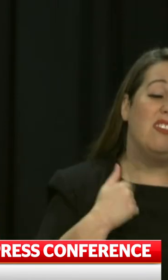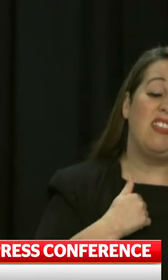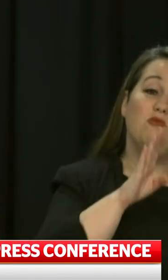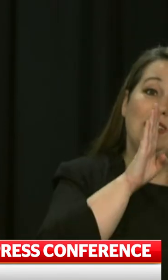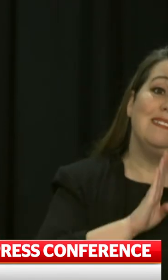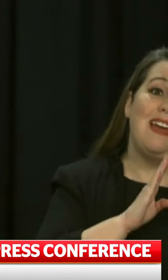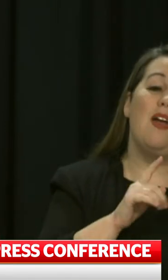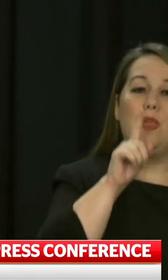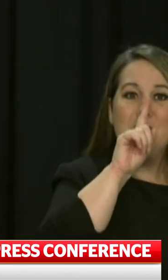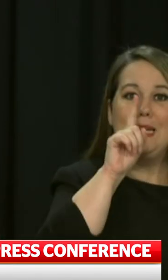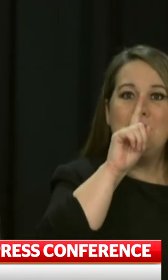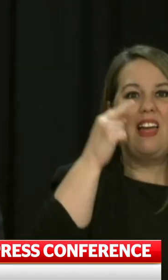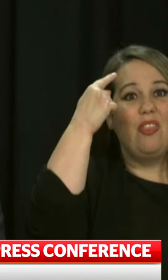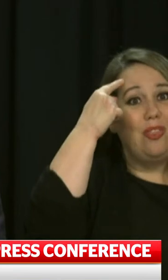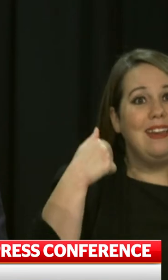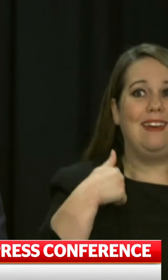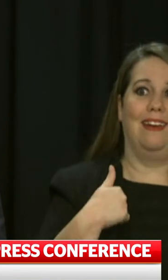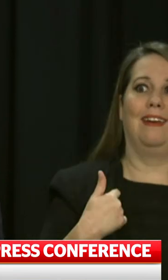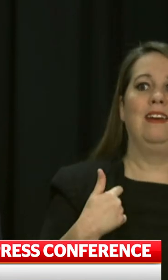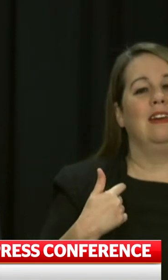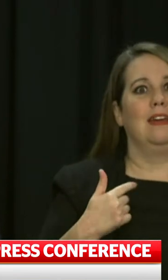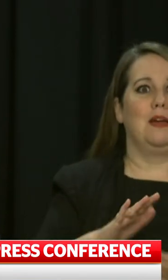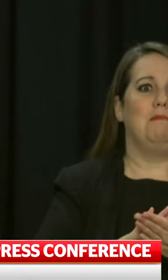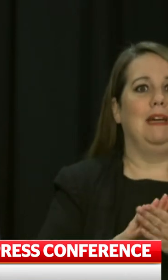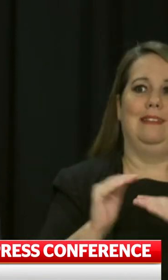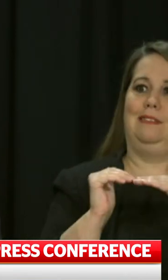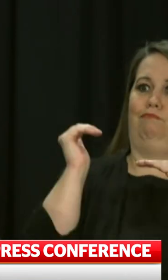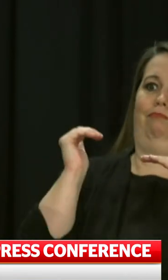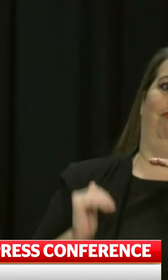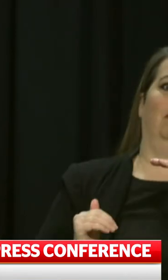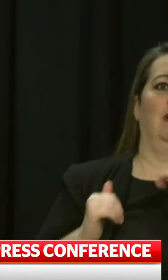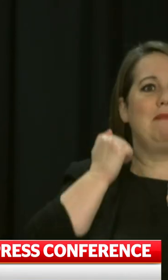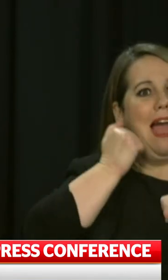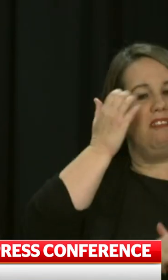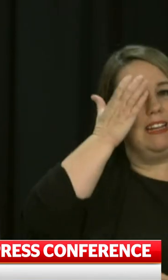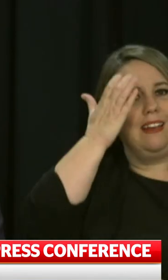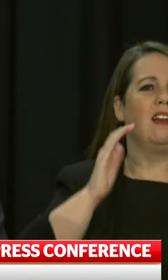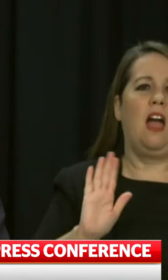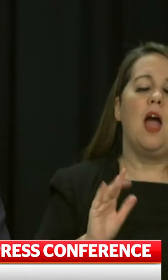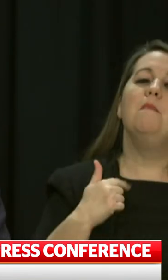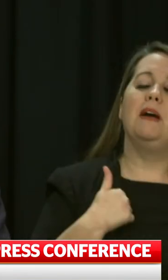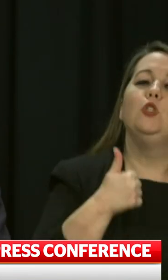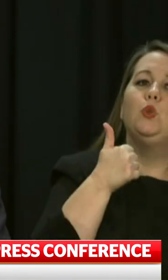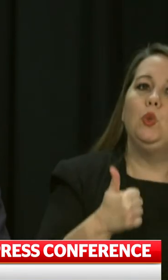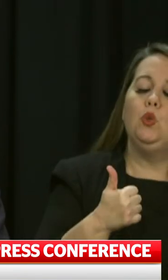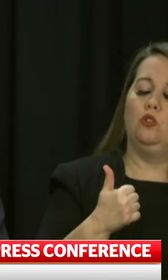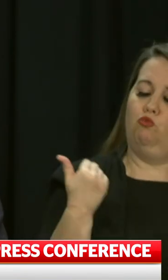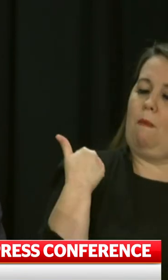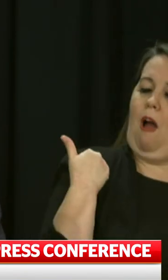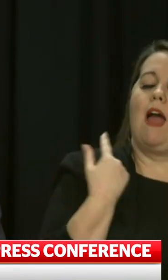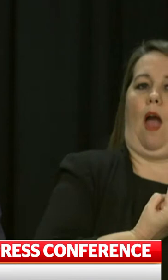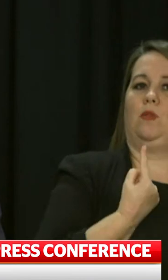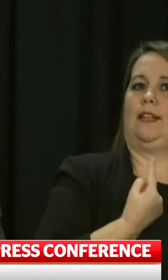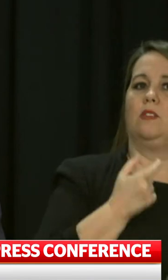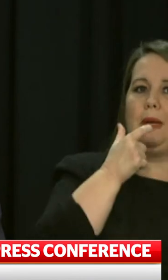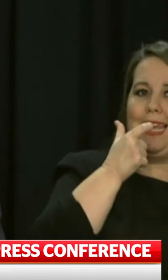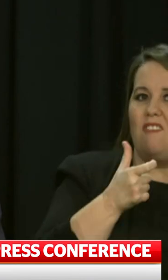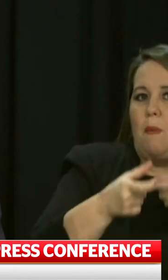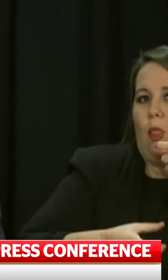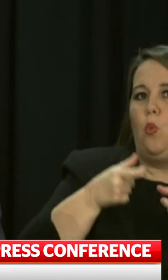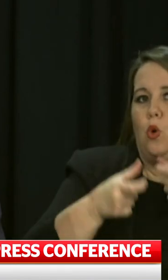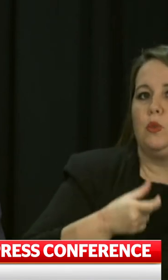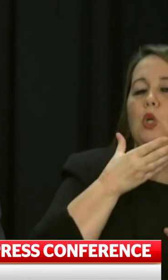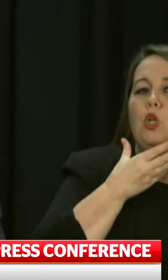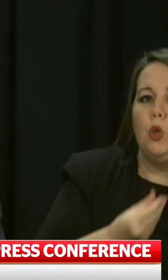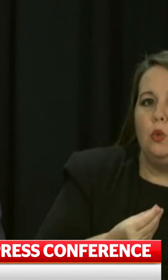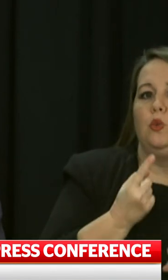I indicated at the time, it's a good reminder to make sure that we're careful in the language that we use around these things. Is that an issue, though, to you, that could be